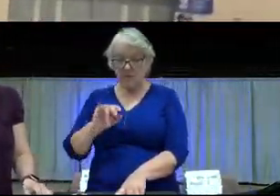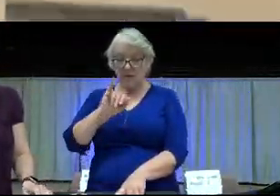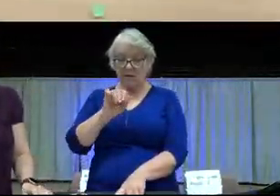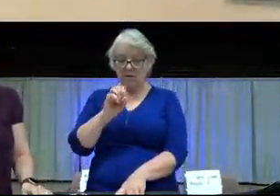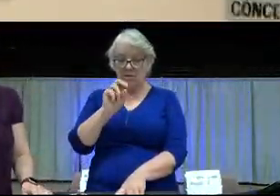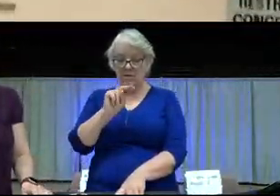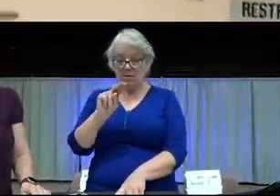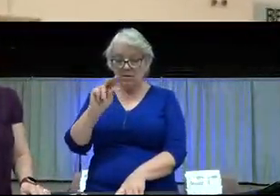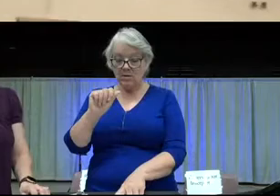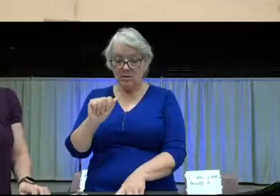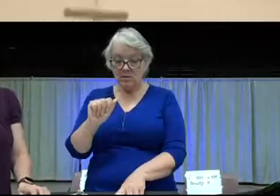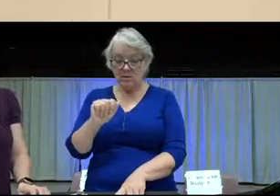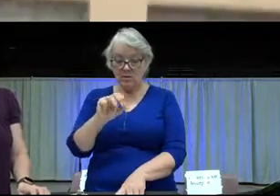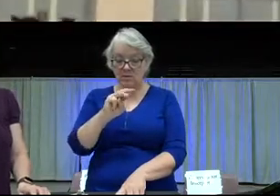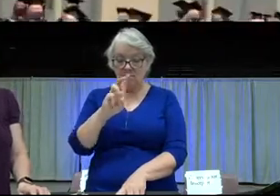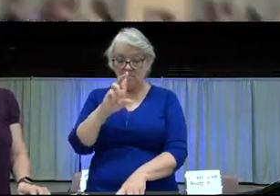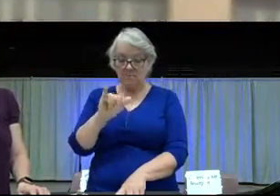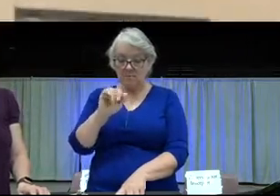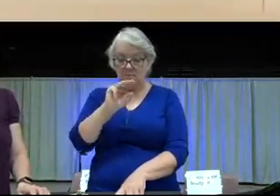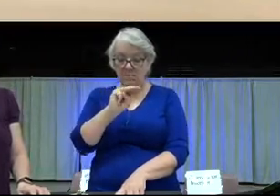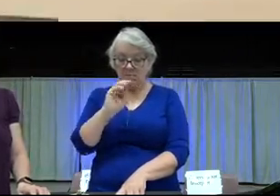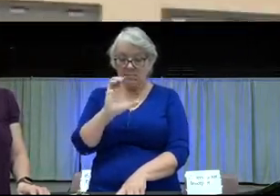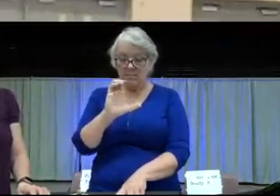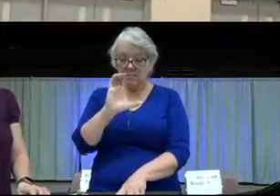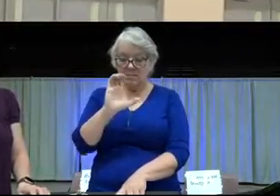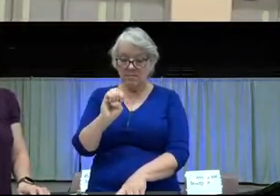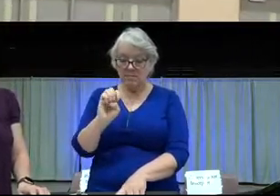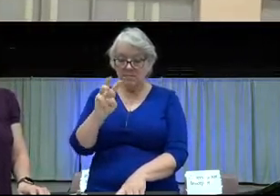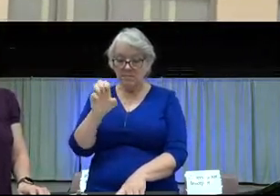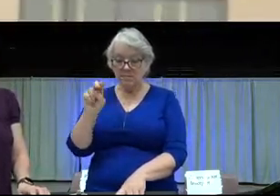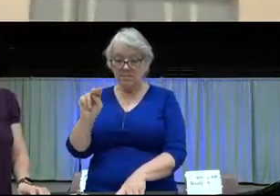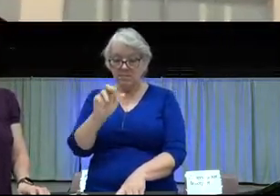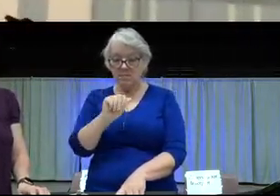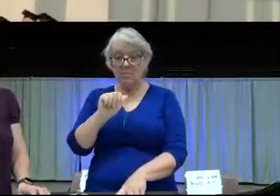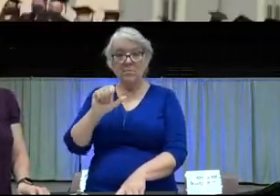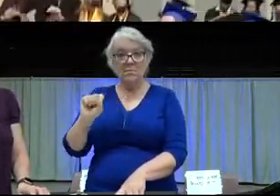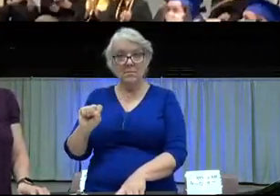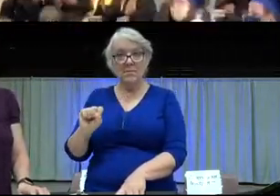Jonna May McEwen, Associate of Science in Nursing, Registered Nurse.